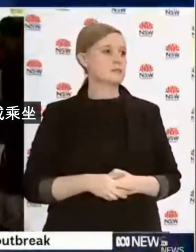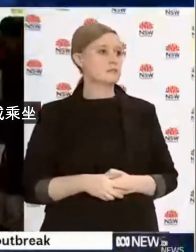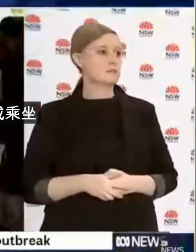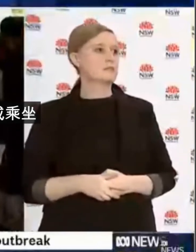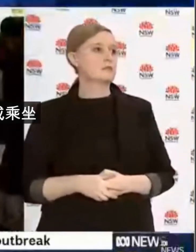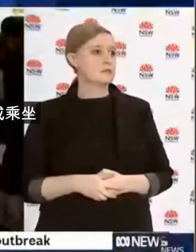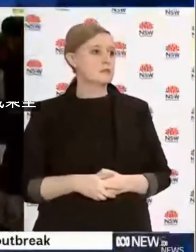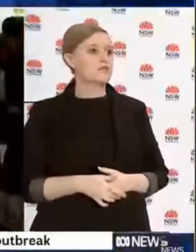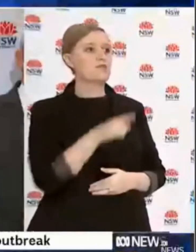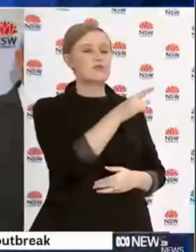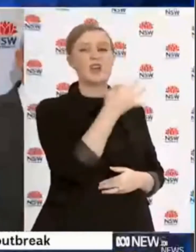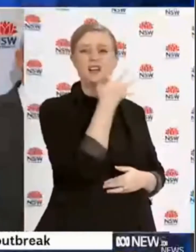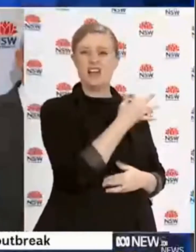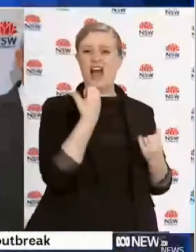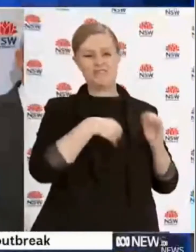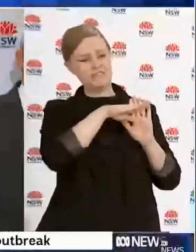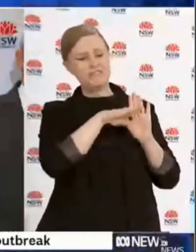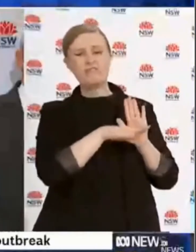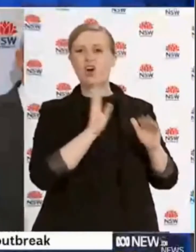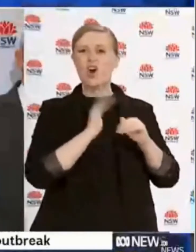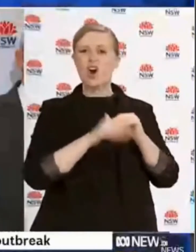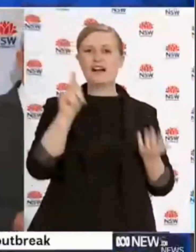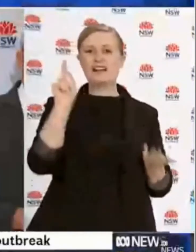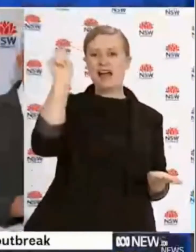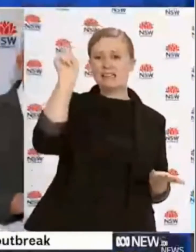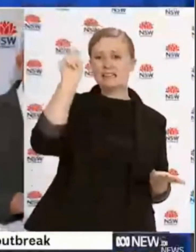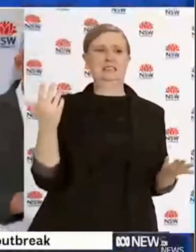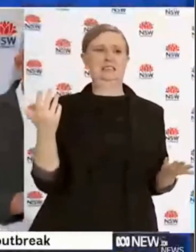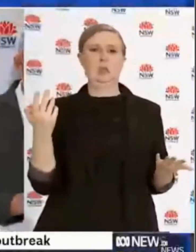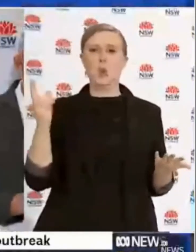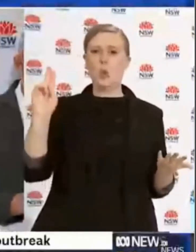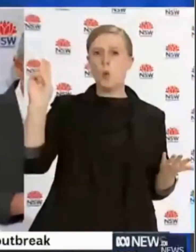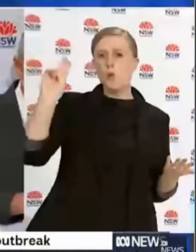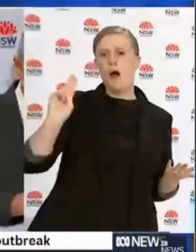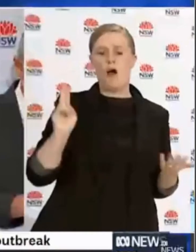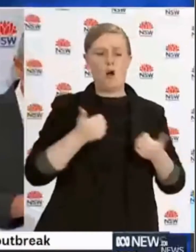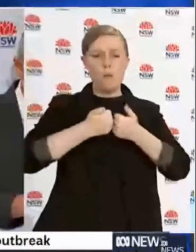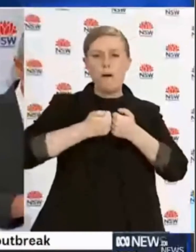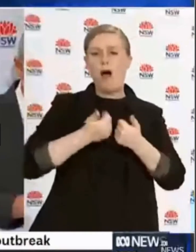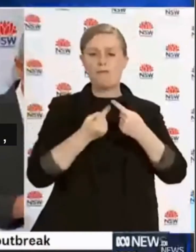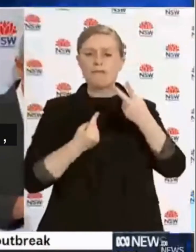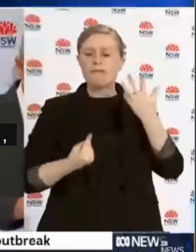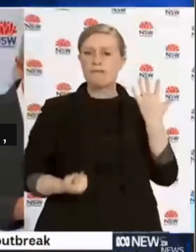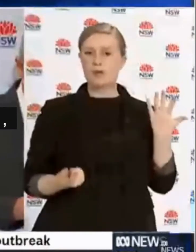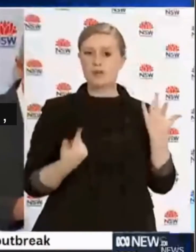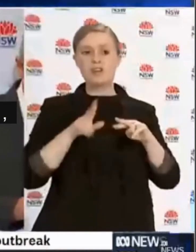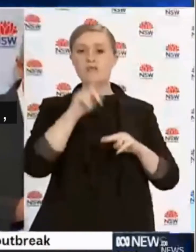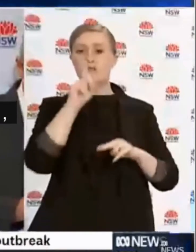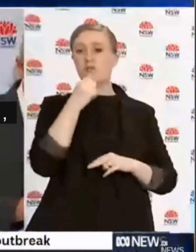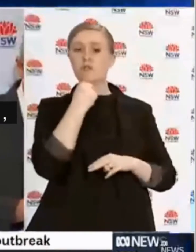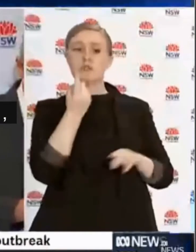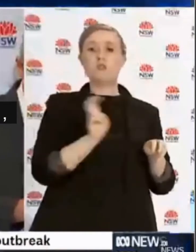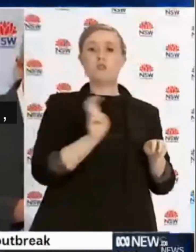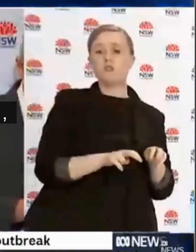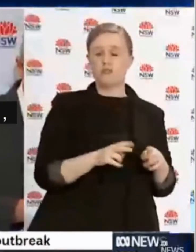or operating taxis or ride shares? The existing public health order fines, including infringements up to $1,000, and as the Minister just said, you